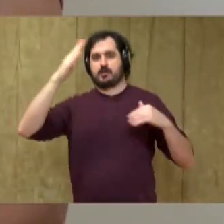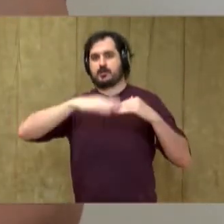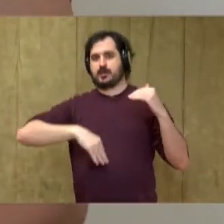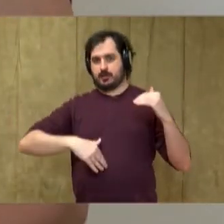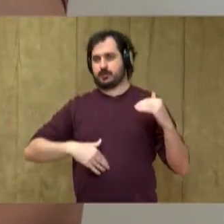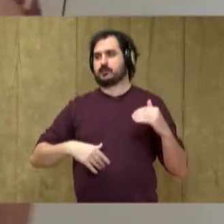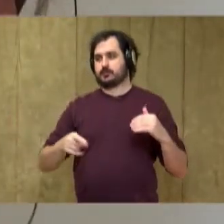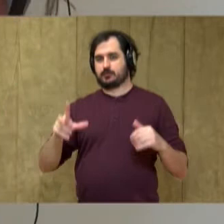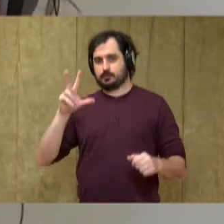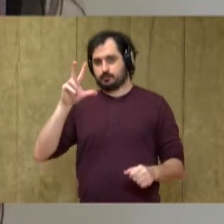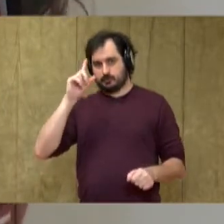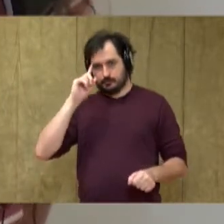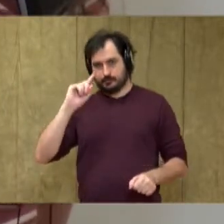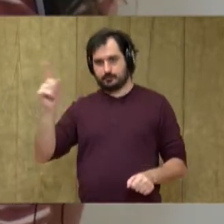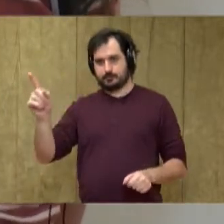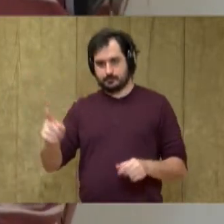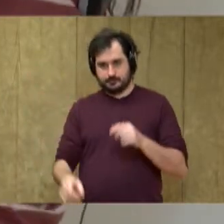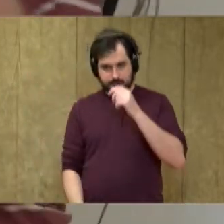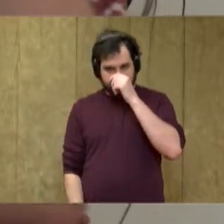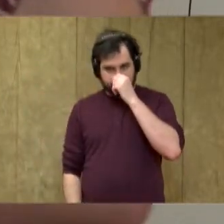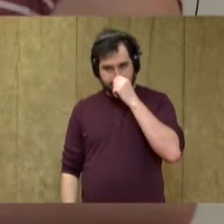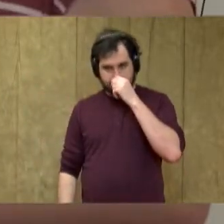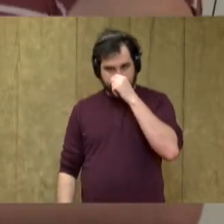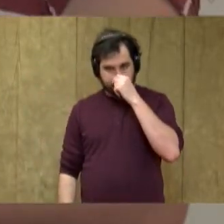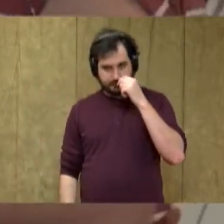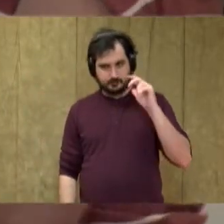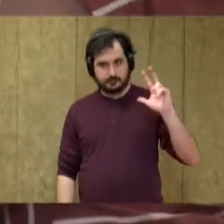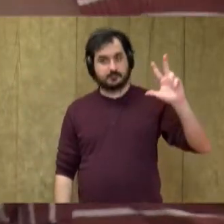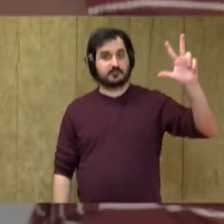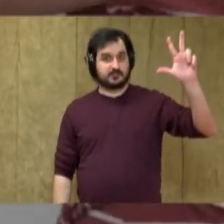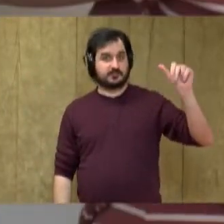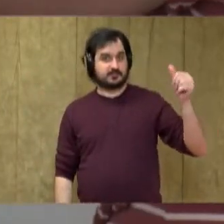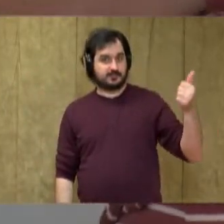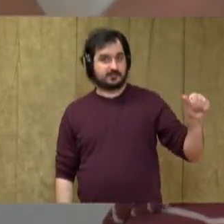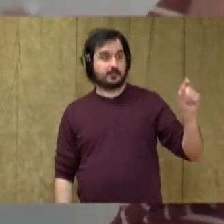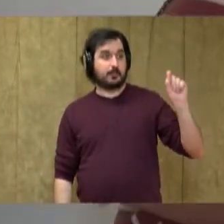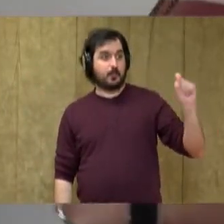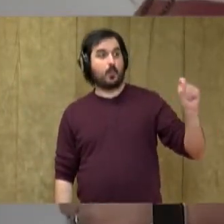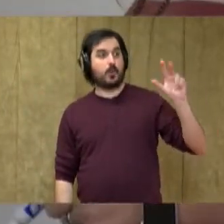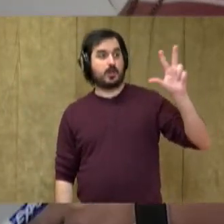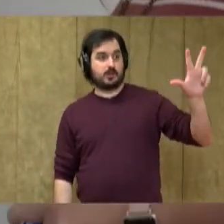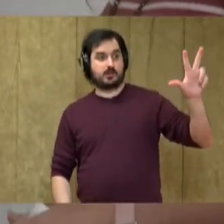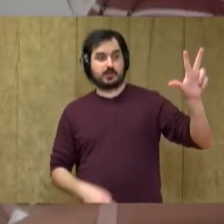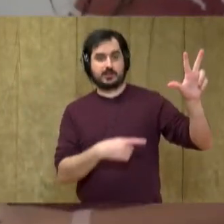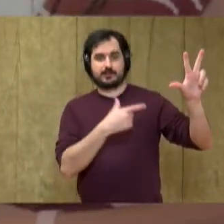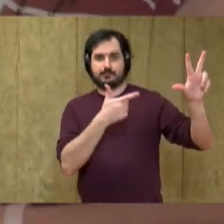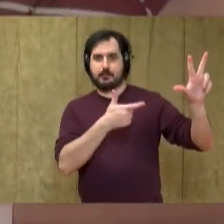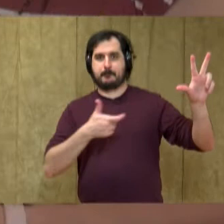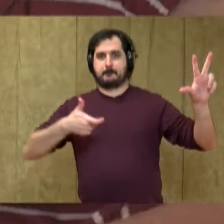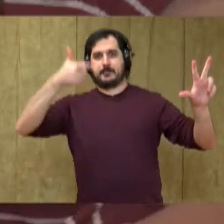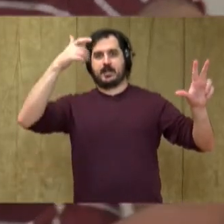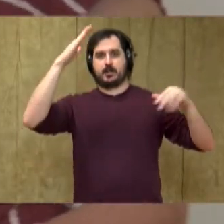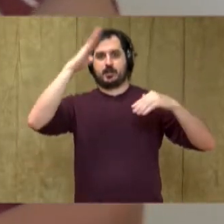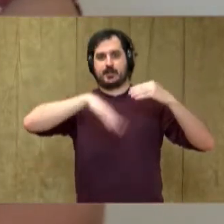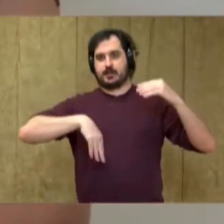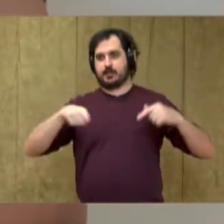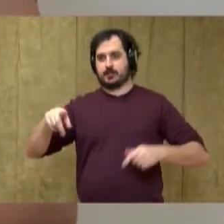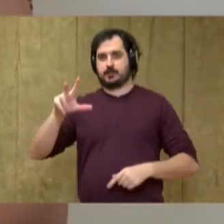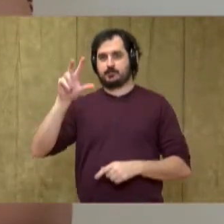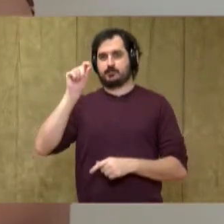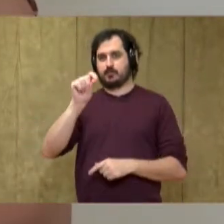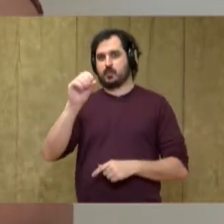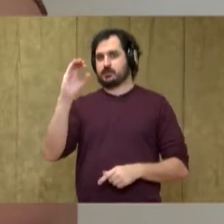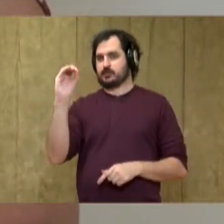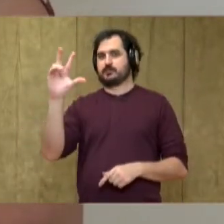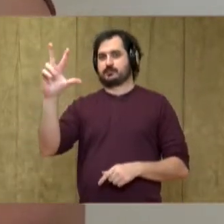3 tenths are greater than 3 hundredths. All right, let's